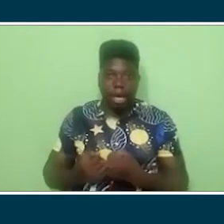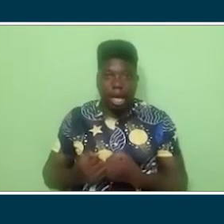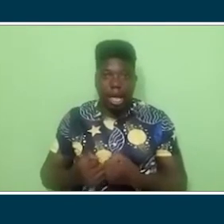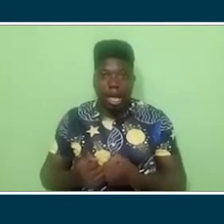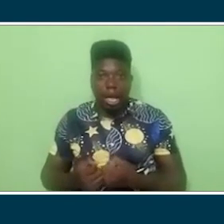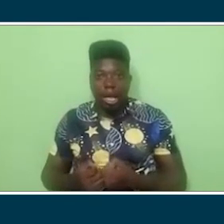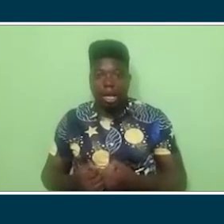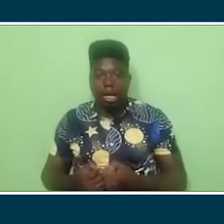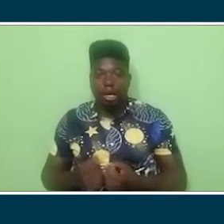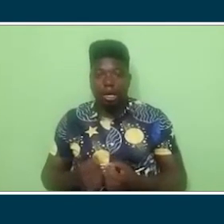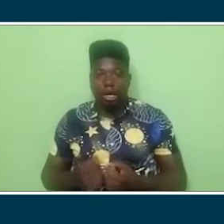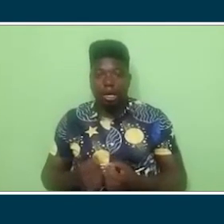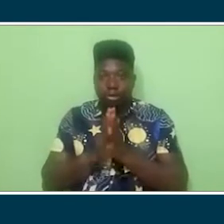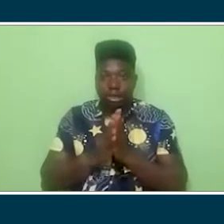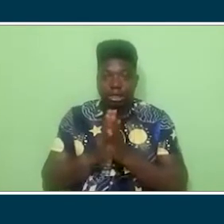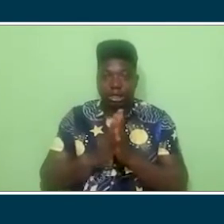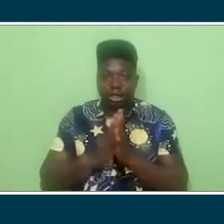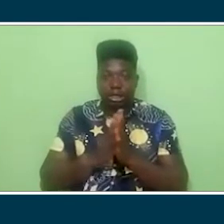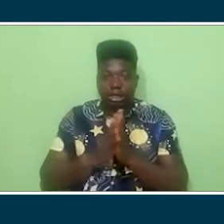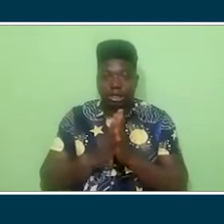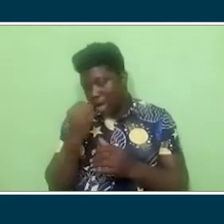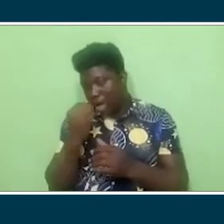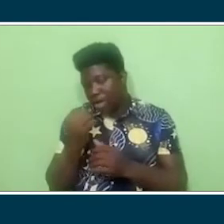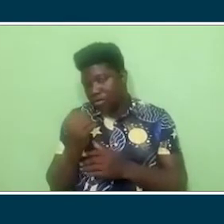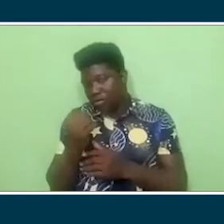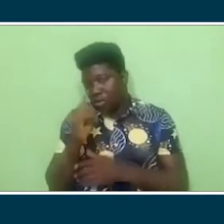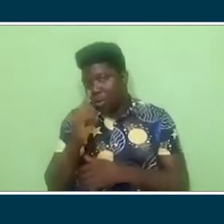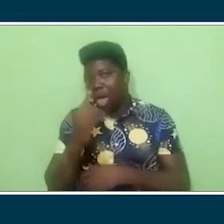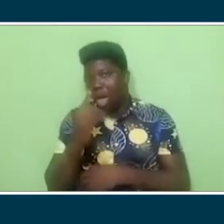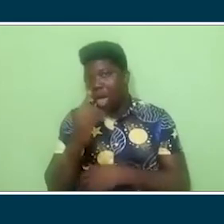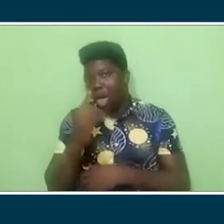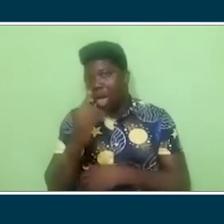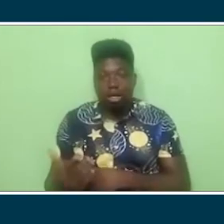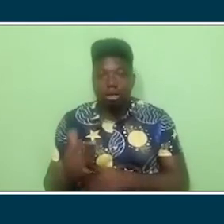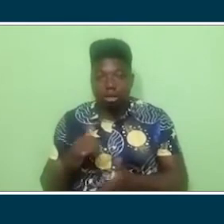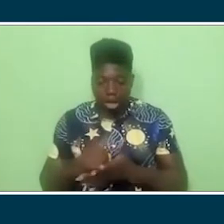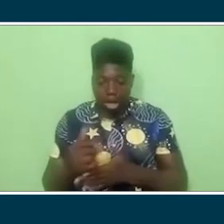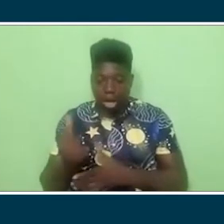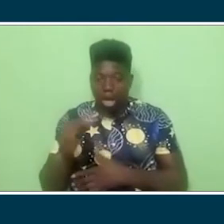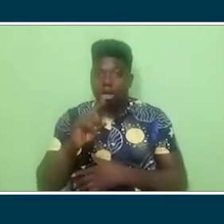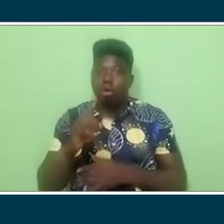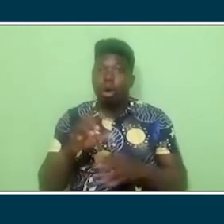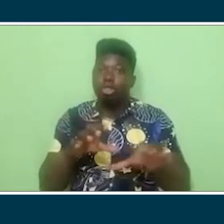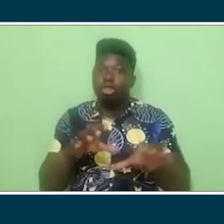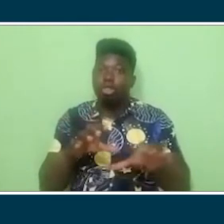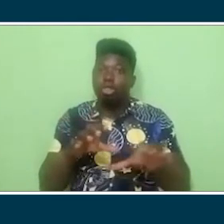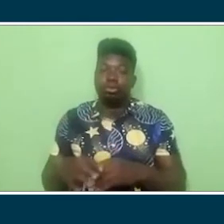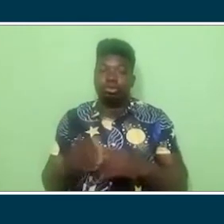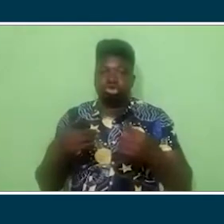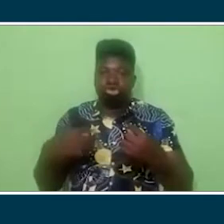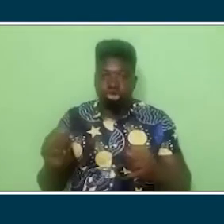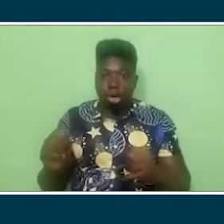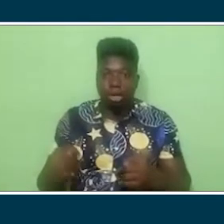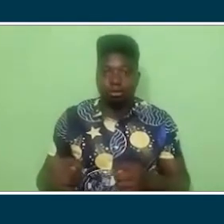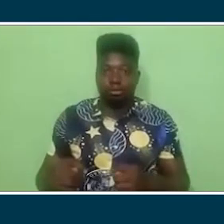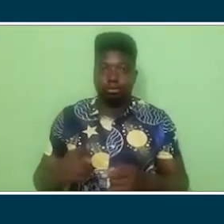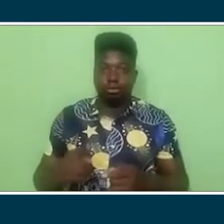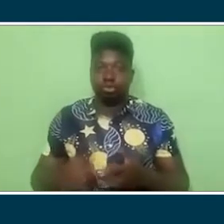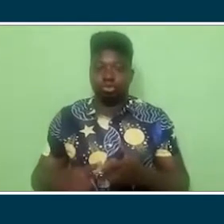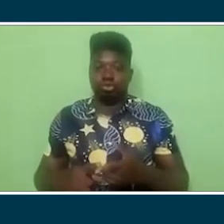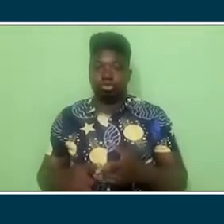are tweeting someone's name repetitively with an innuendo, or you're trying to root out, cast out, shame,